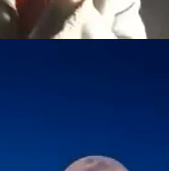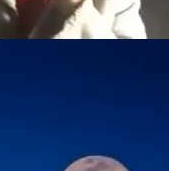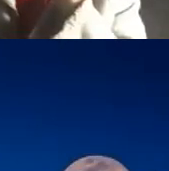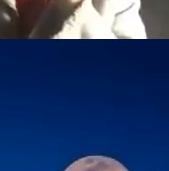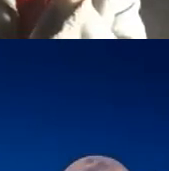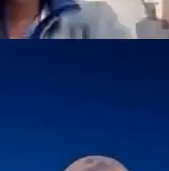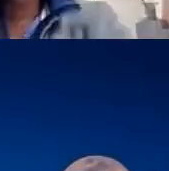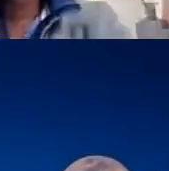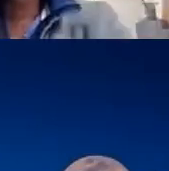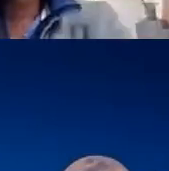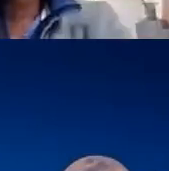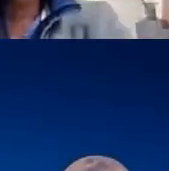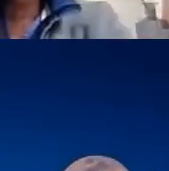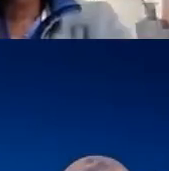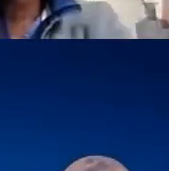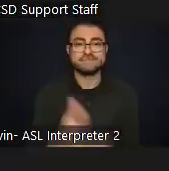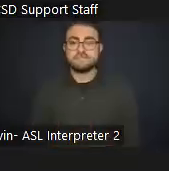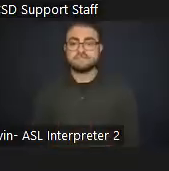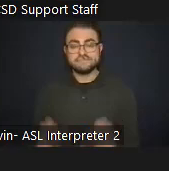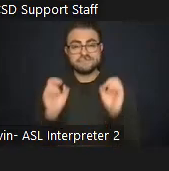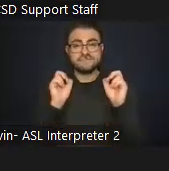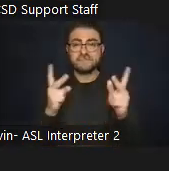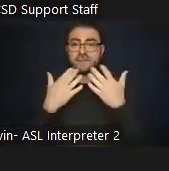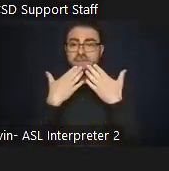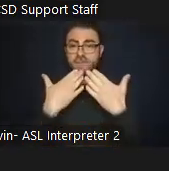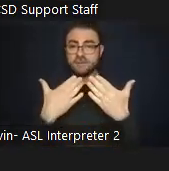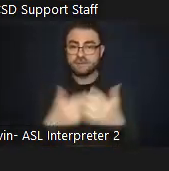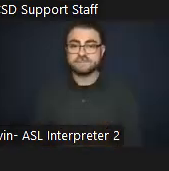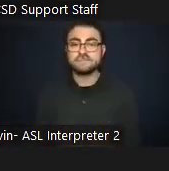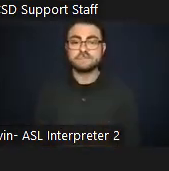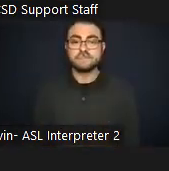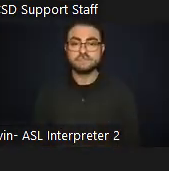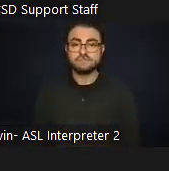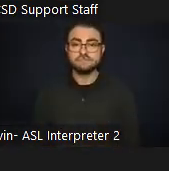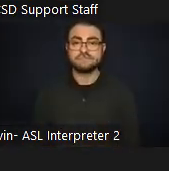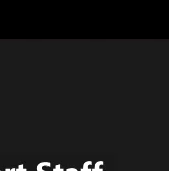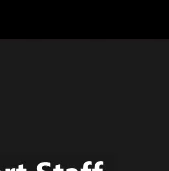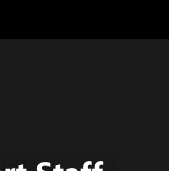section. Thank you.